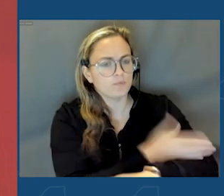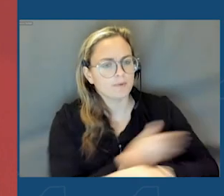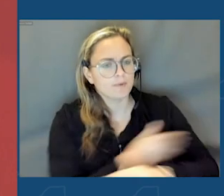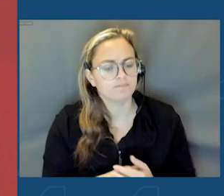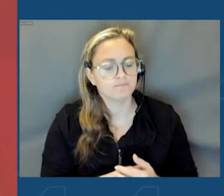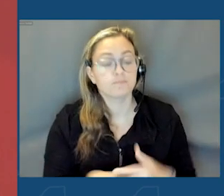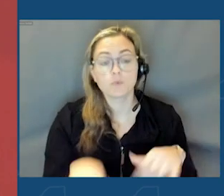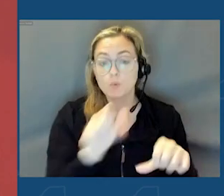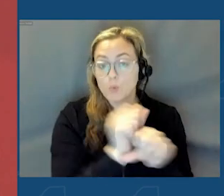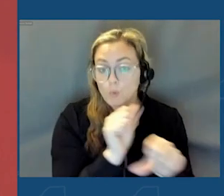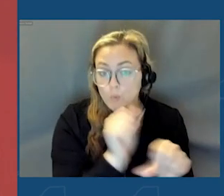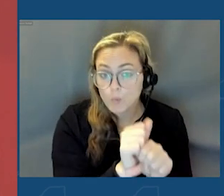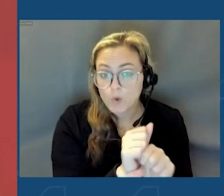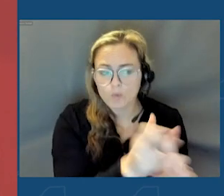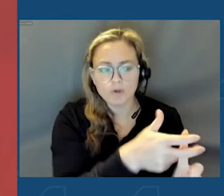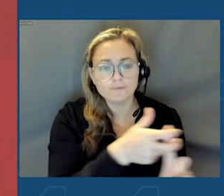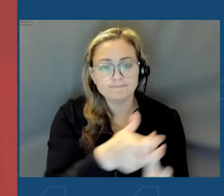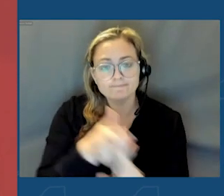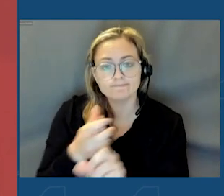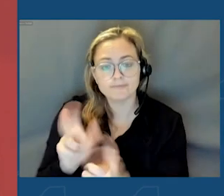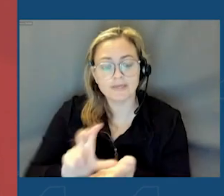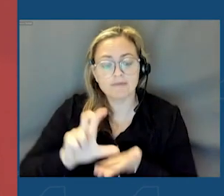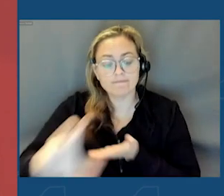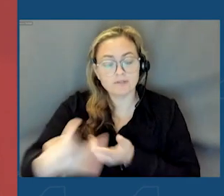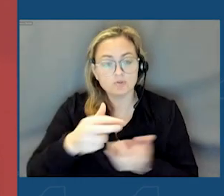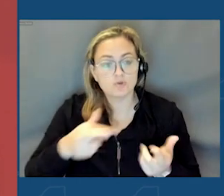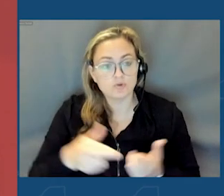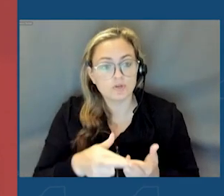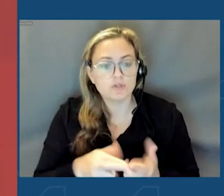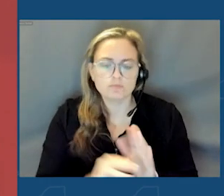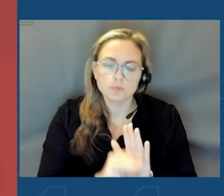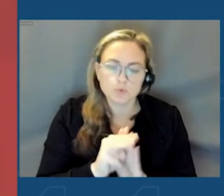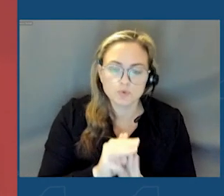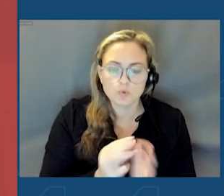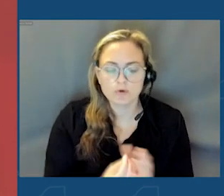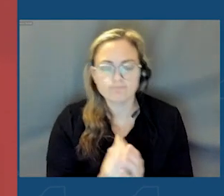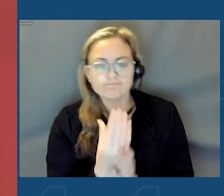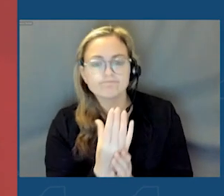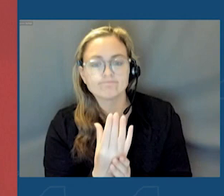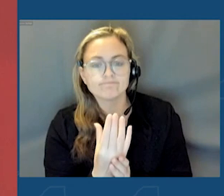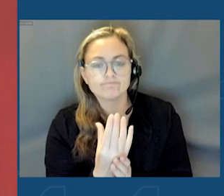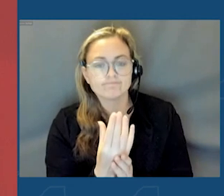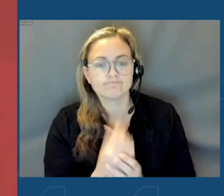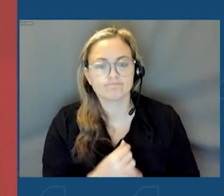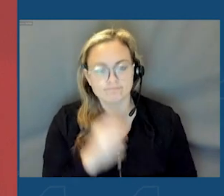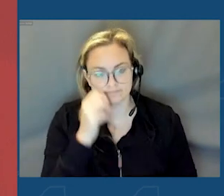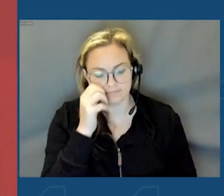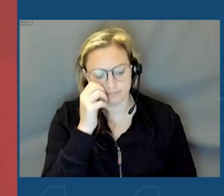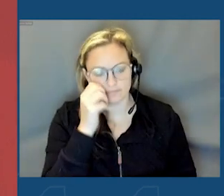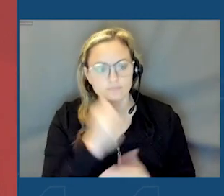seeks to attract and retain investment in the region's mature and emerging industry clusters. And with the